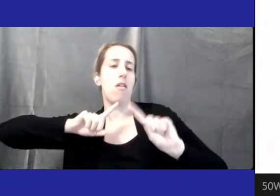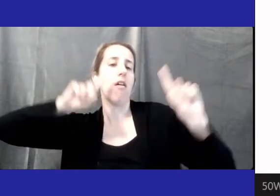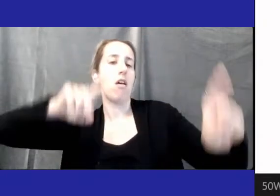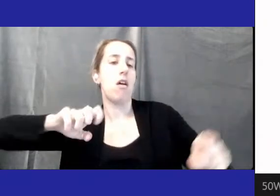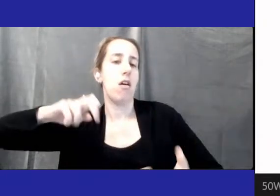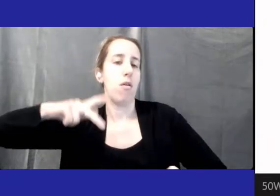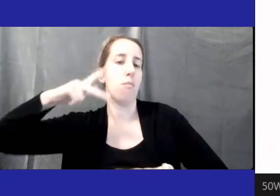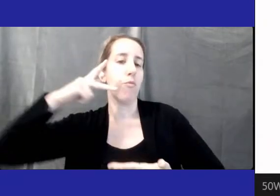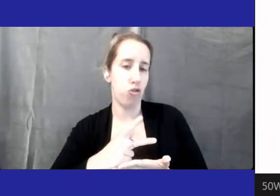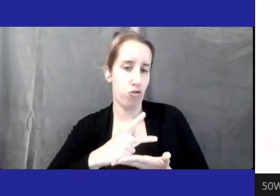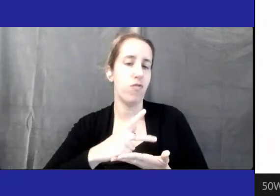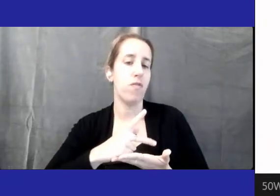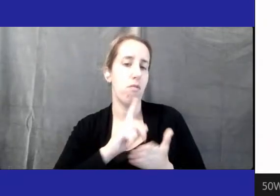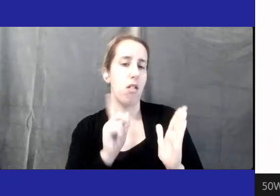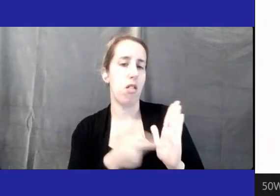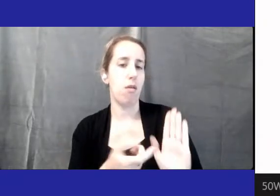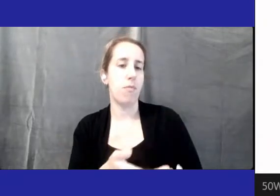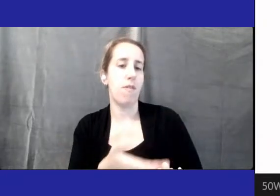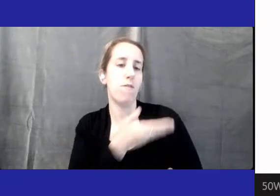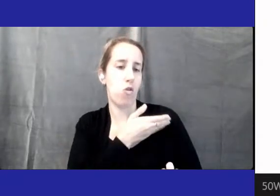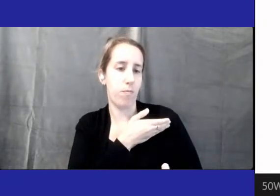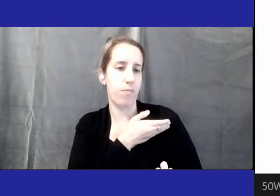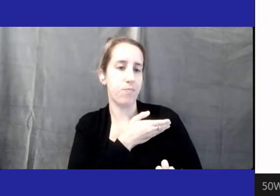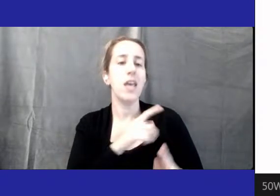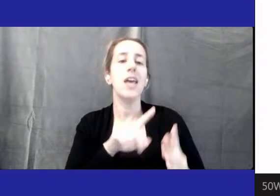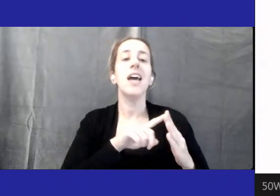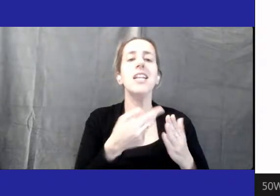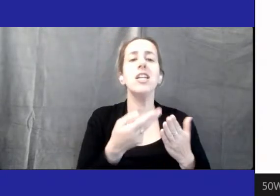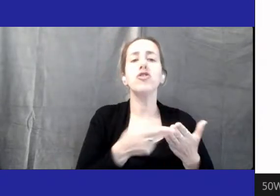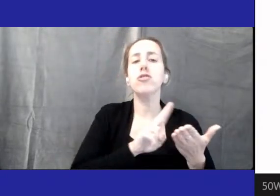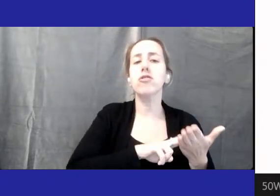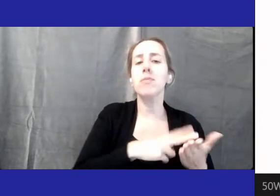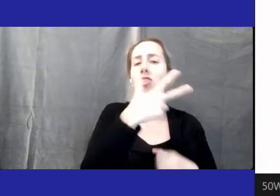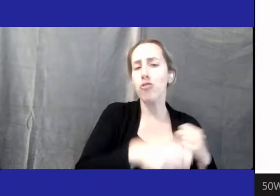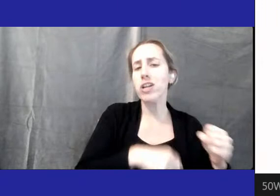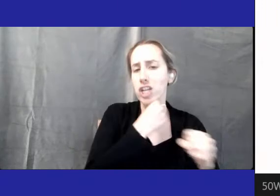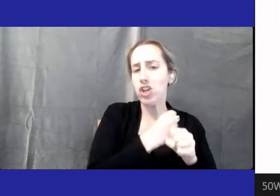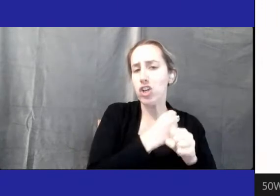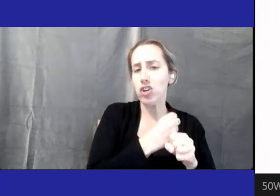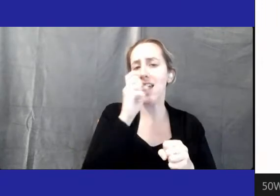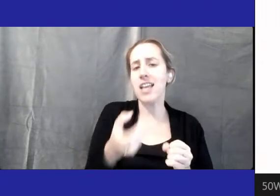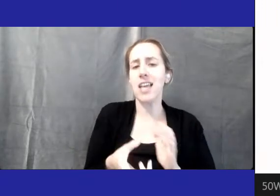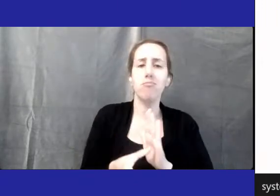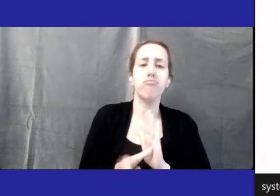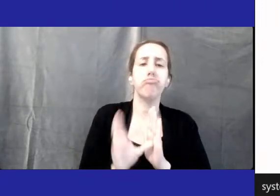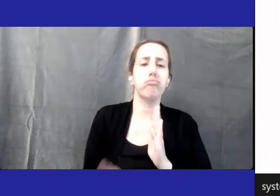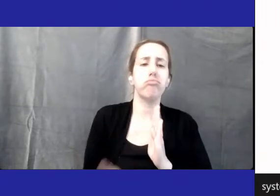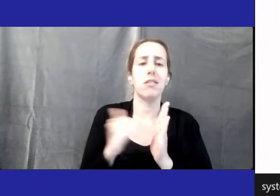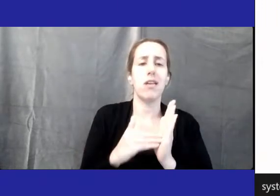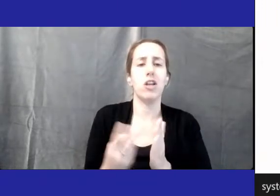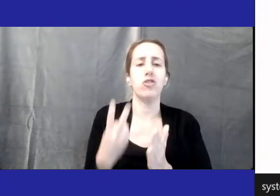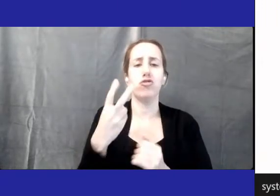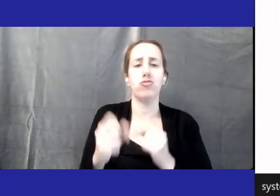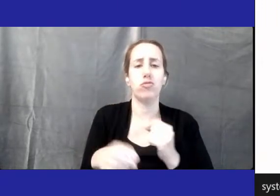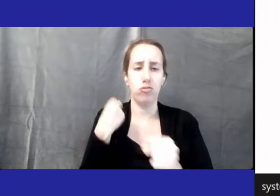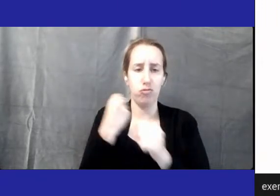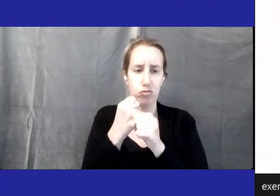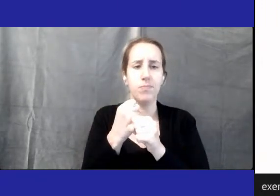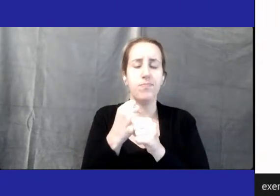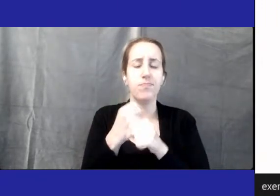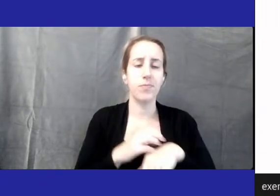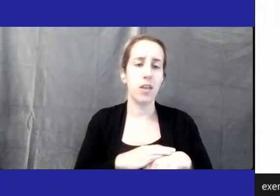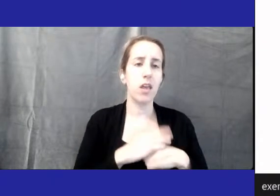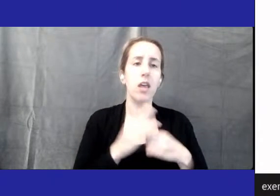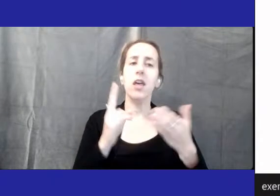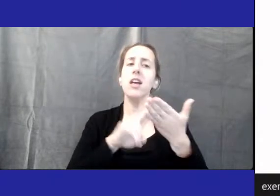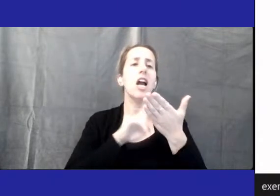years with 2 one-year options to renew, solely exercisable by the system. The contract shall not have a